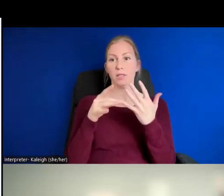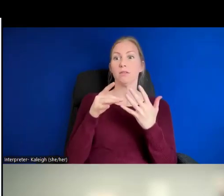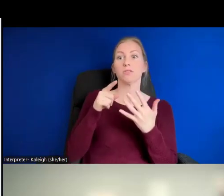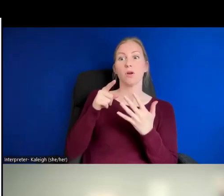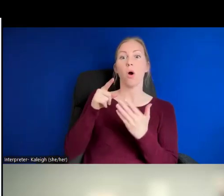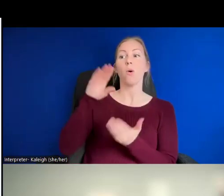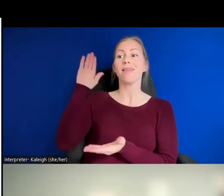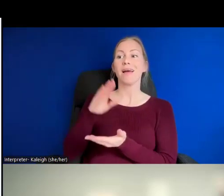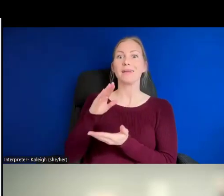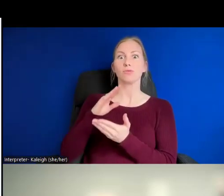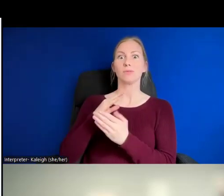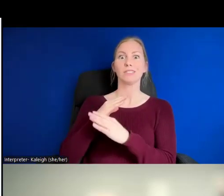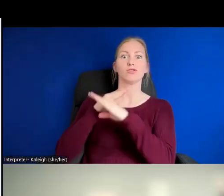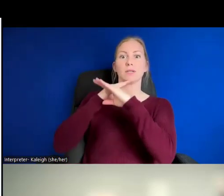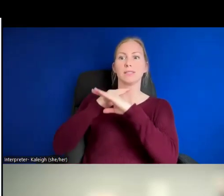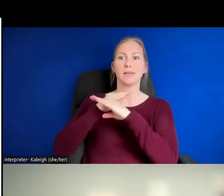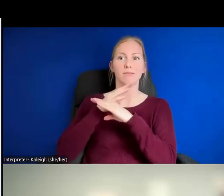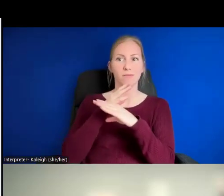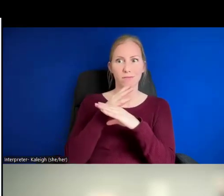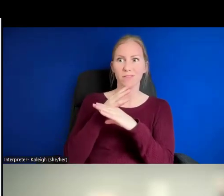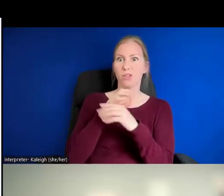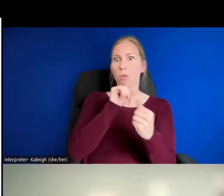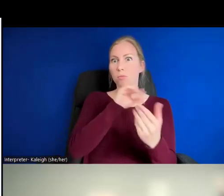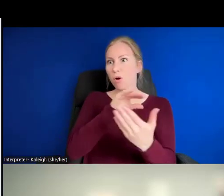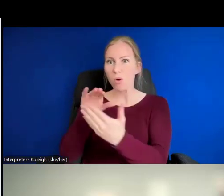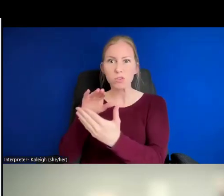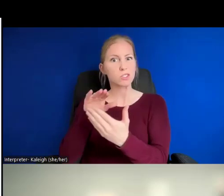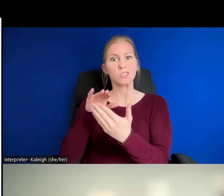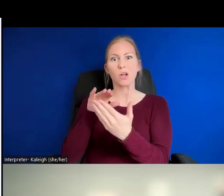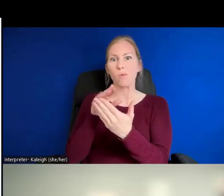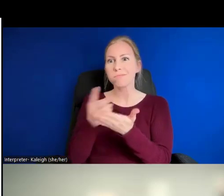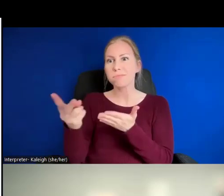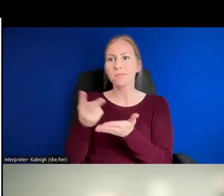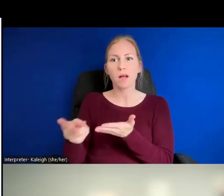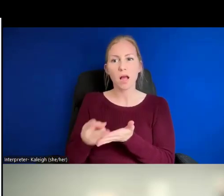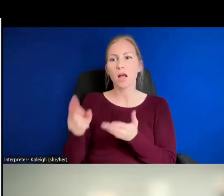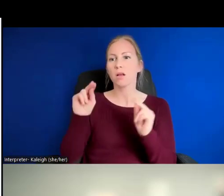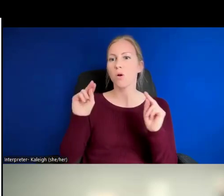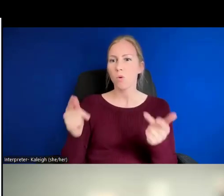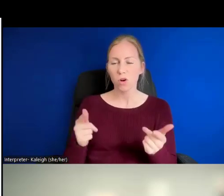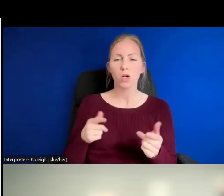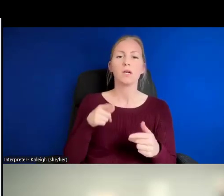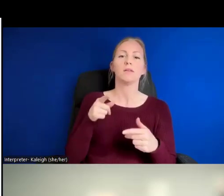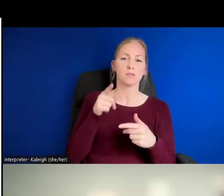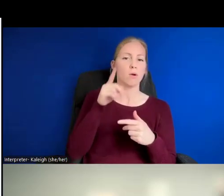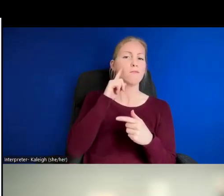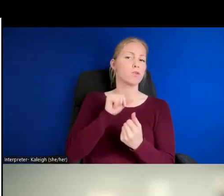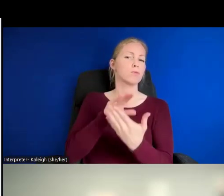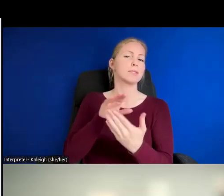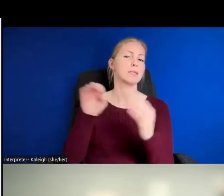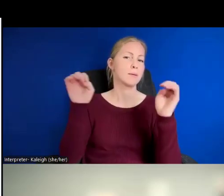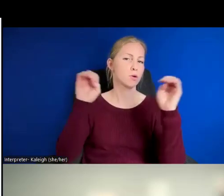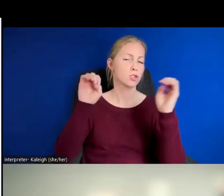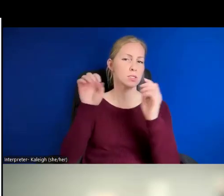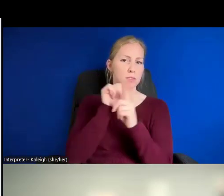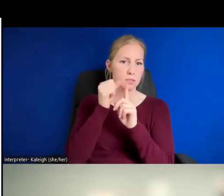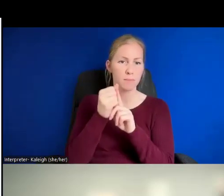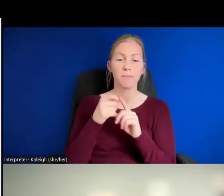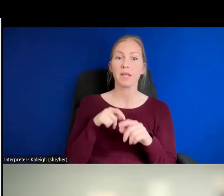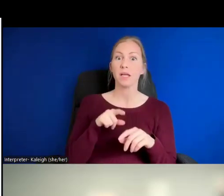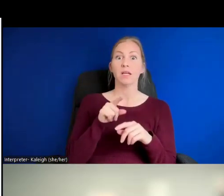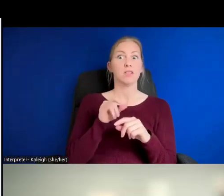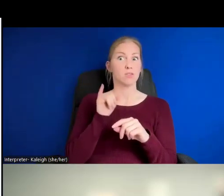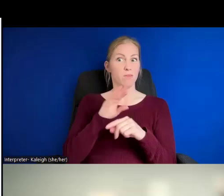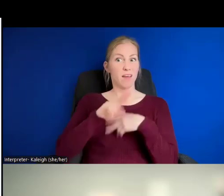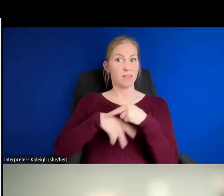proven ineffective in addressing emergency circumstances. The intervention should never be used as a means